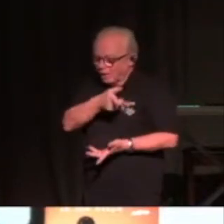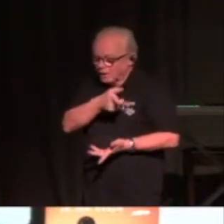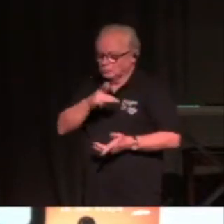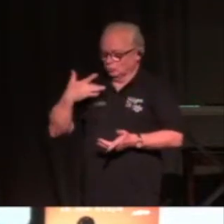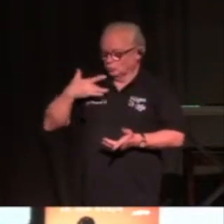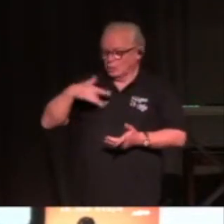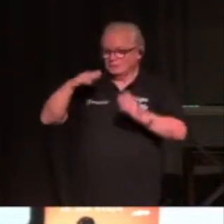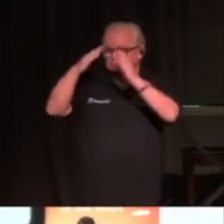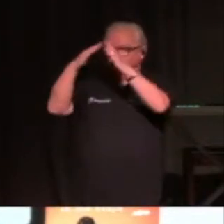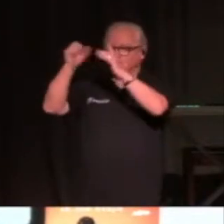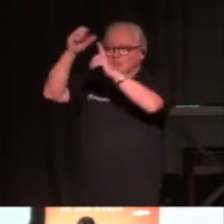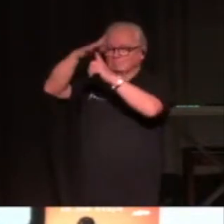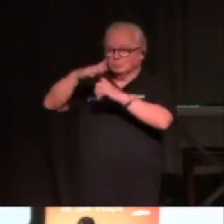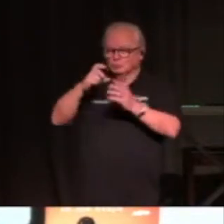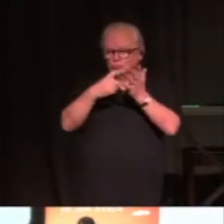mountain tops